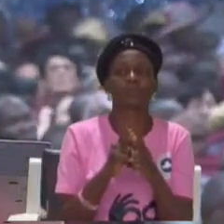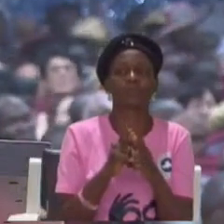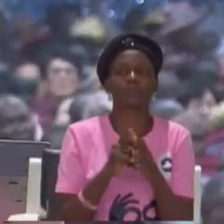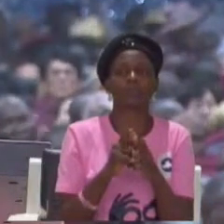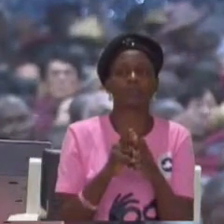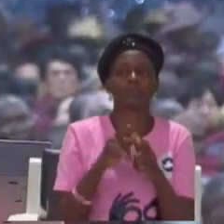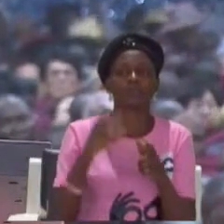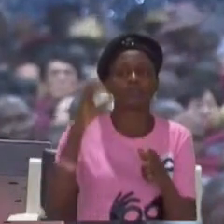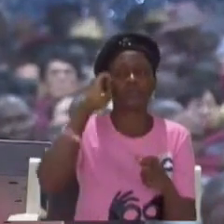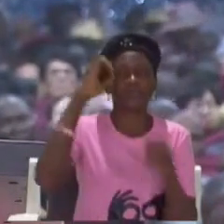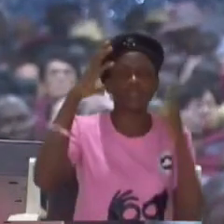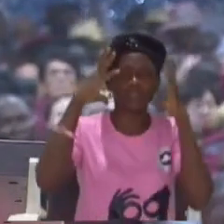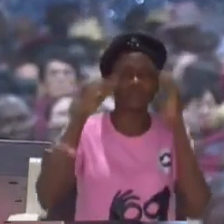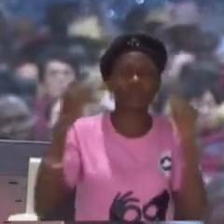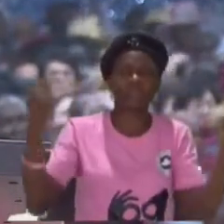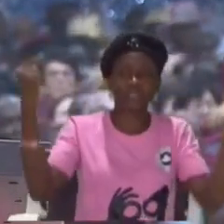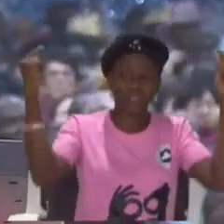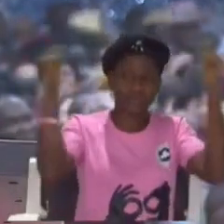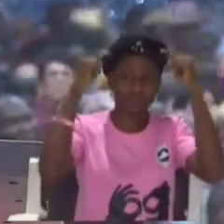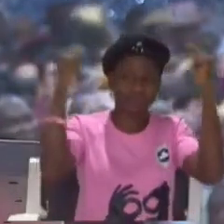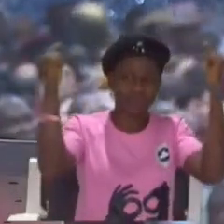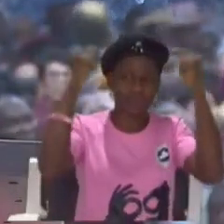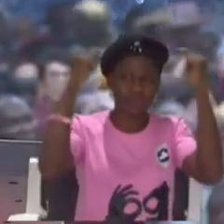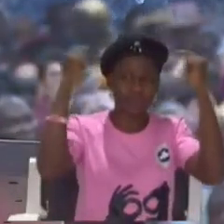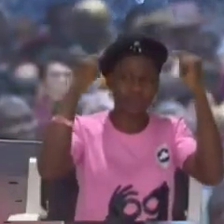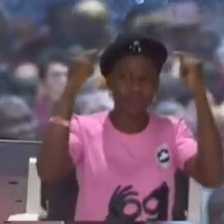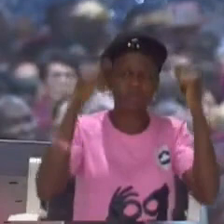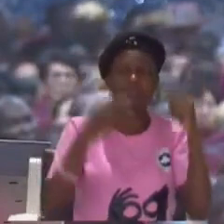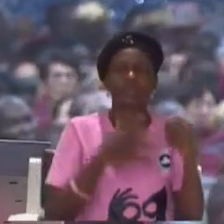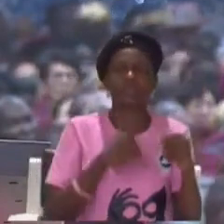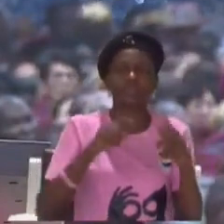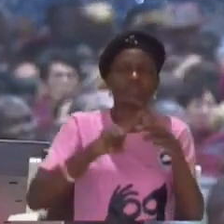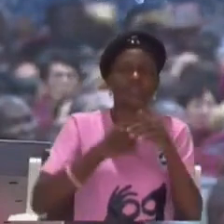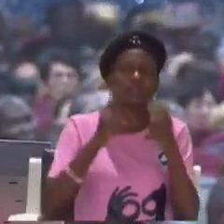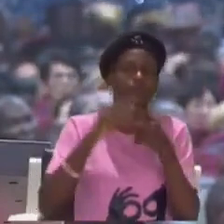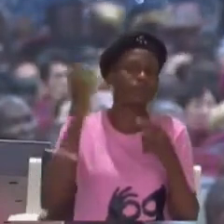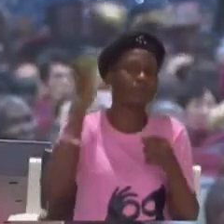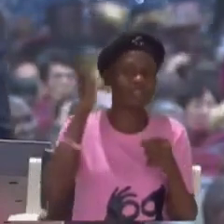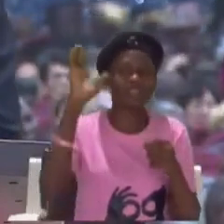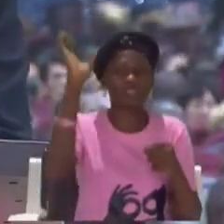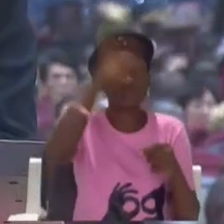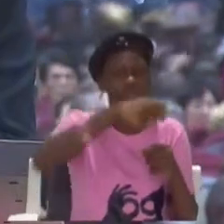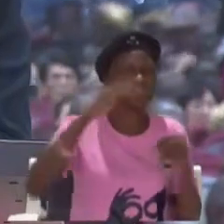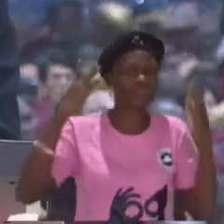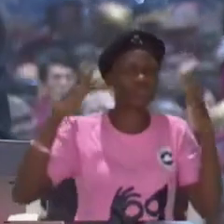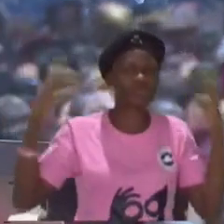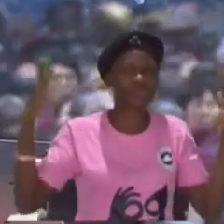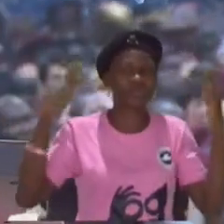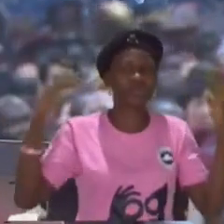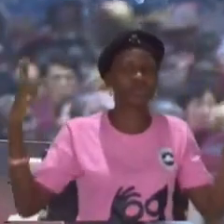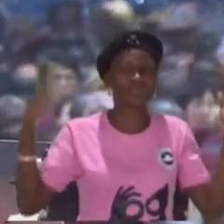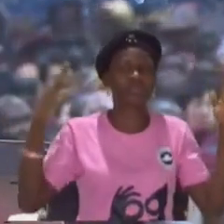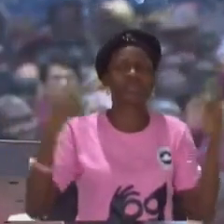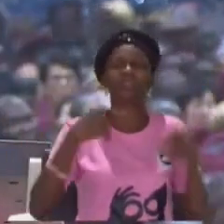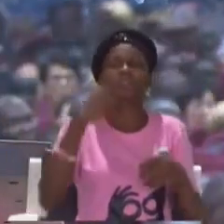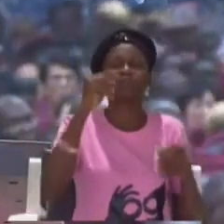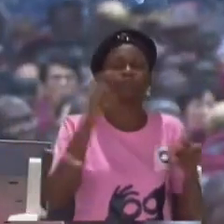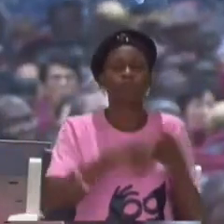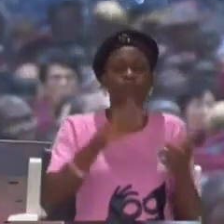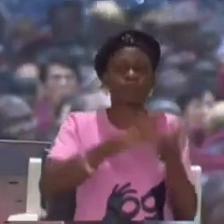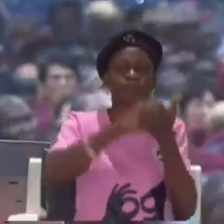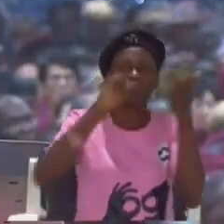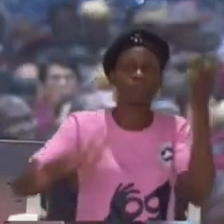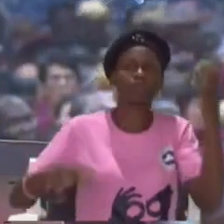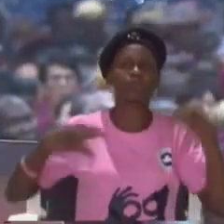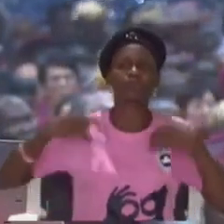he experienced a pain in his head and started hearing strange voices telling him to remove his